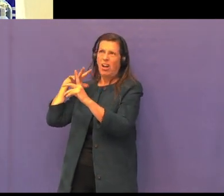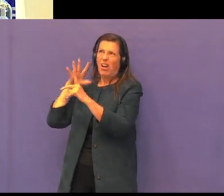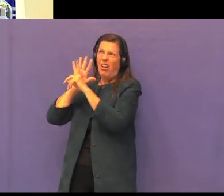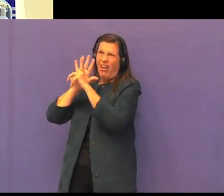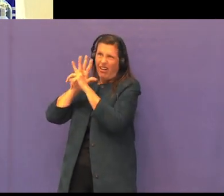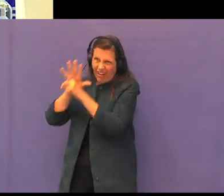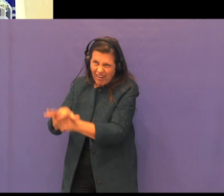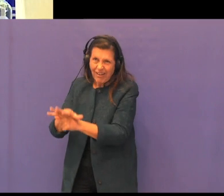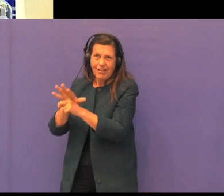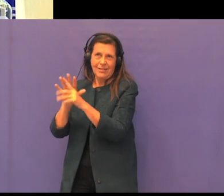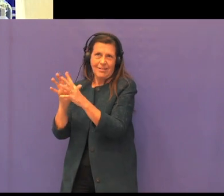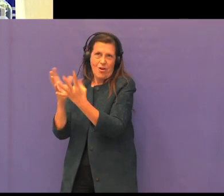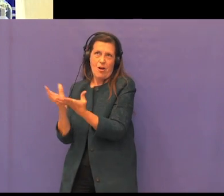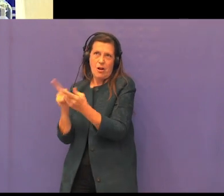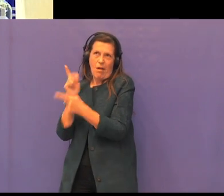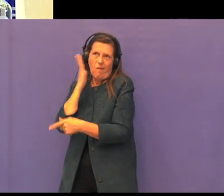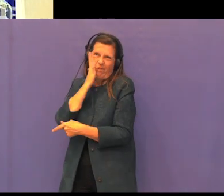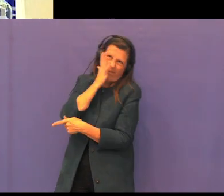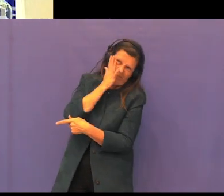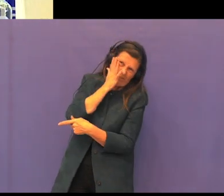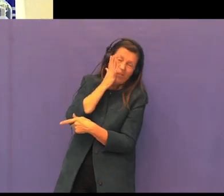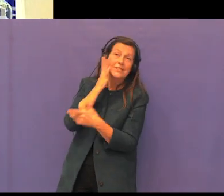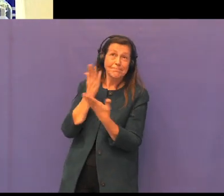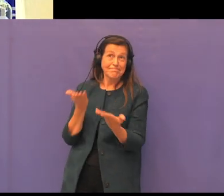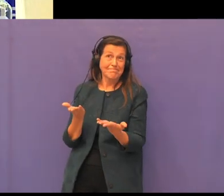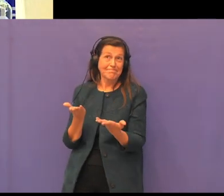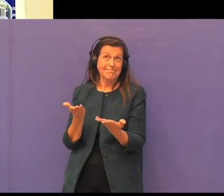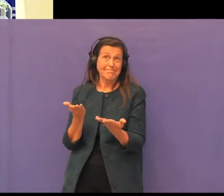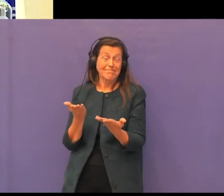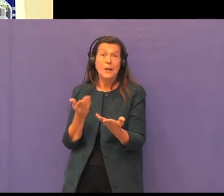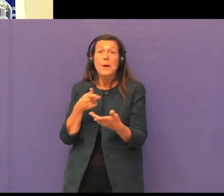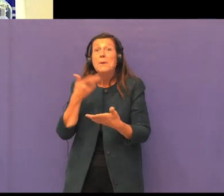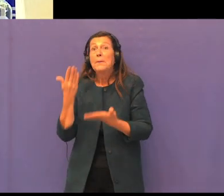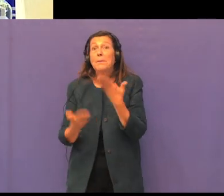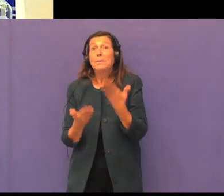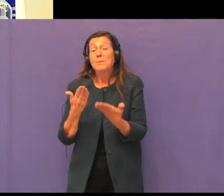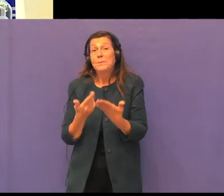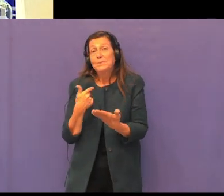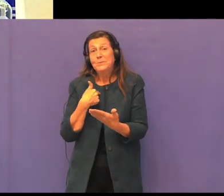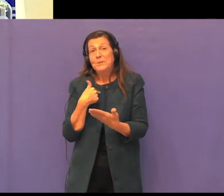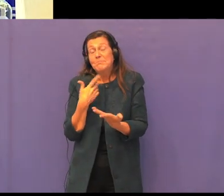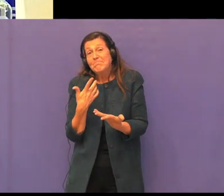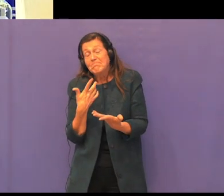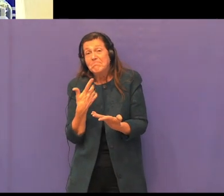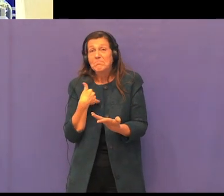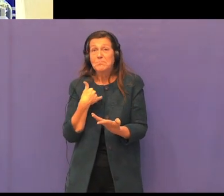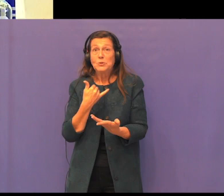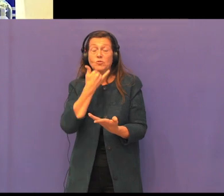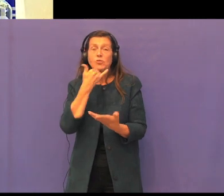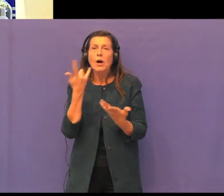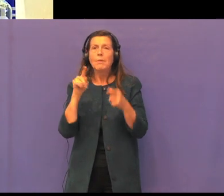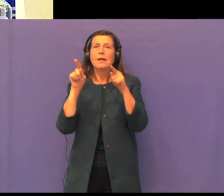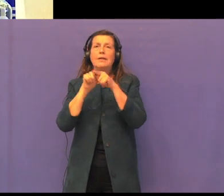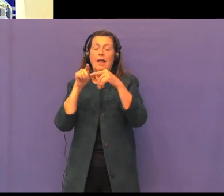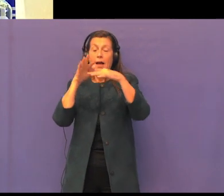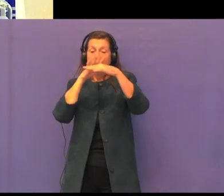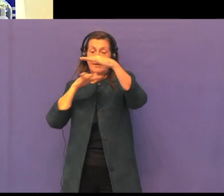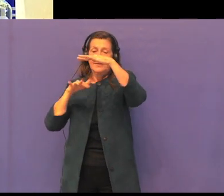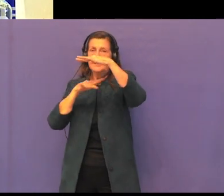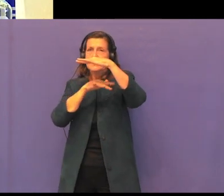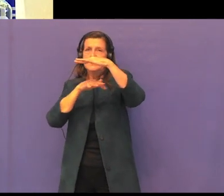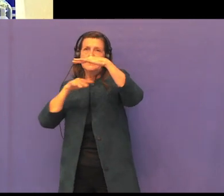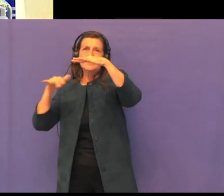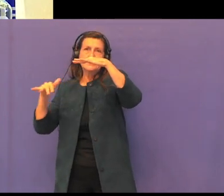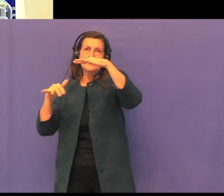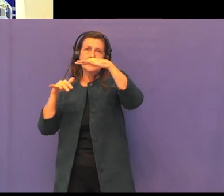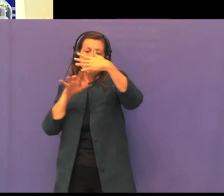wrong, but perhaps that's a hidden subtext underneath all of this. So again, it's something that, and how translators